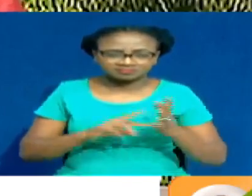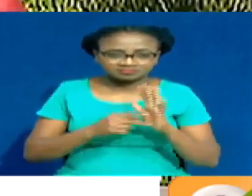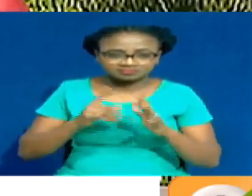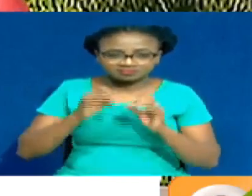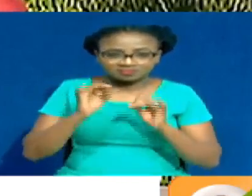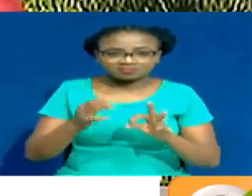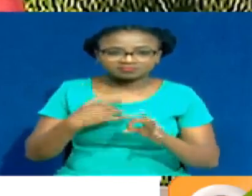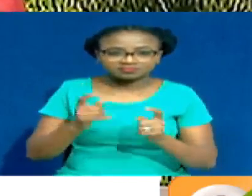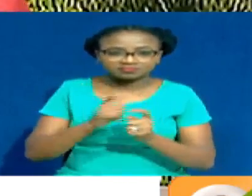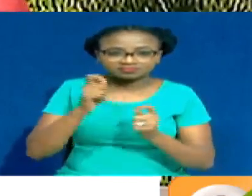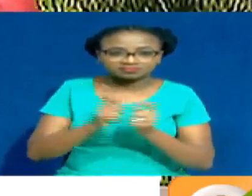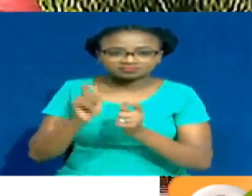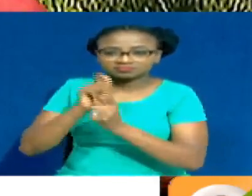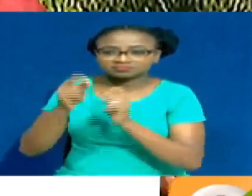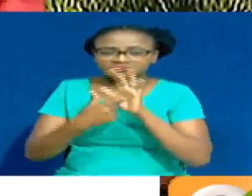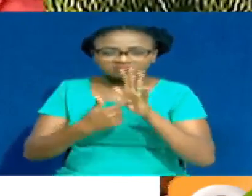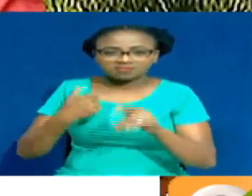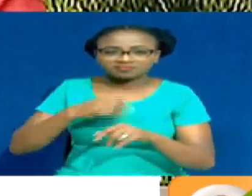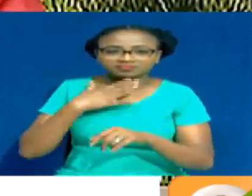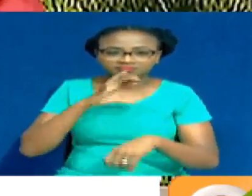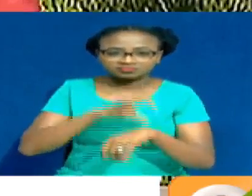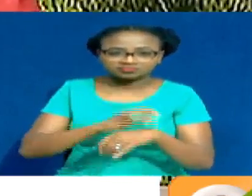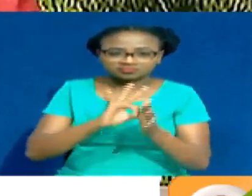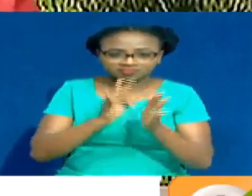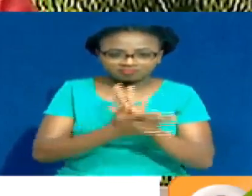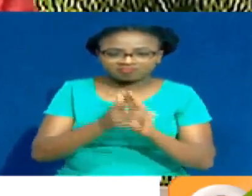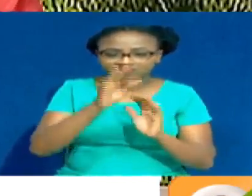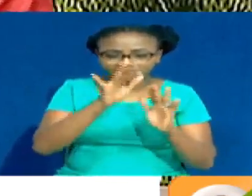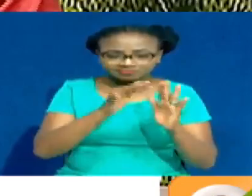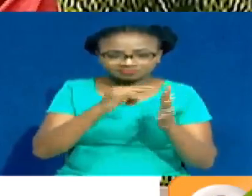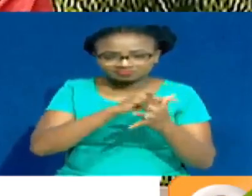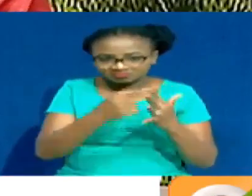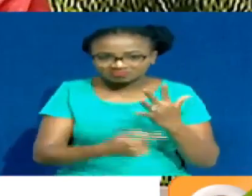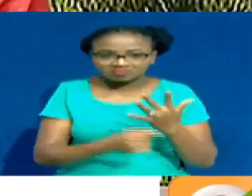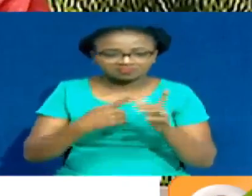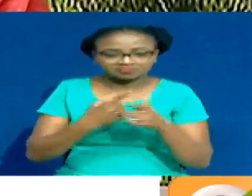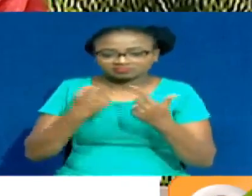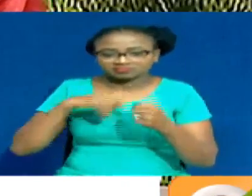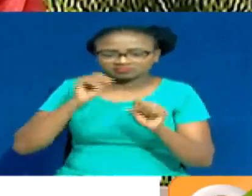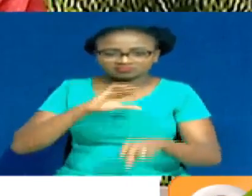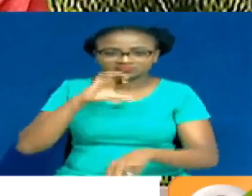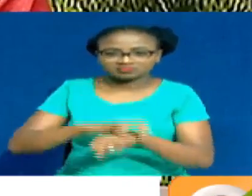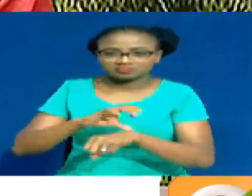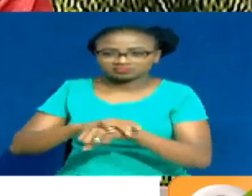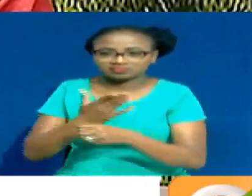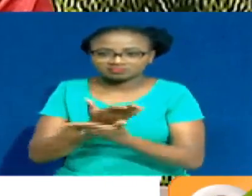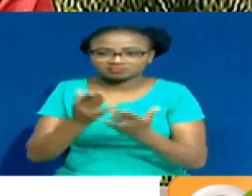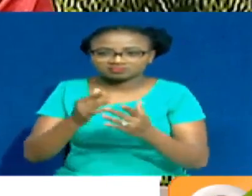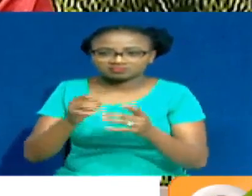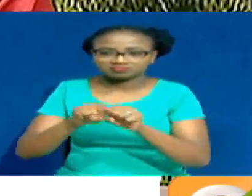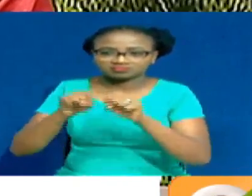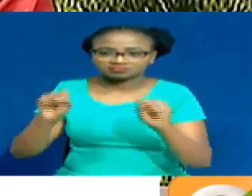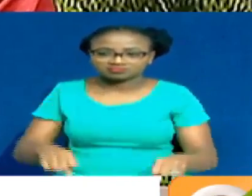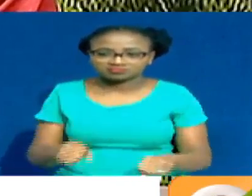specific to say, I was looking for parcel file ABC and I couldn't find it, then we can trace it for them in the system, and it should not be a major cause of